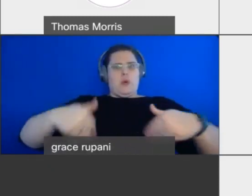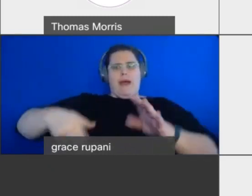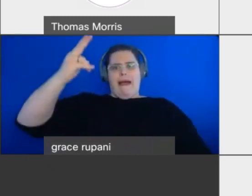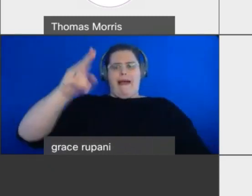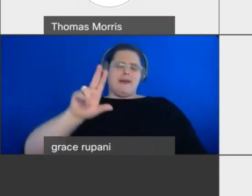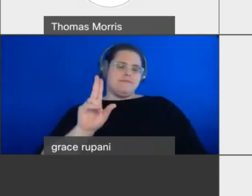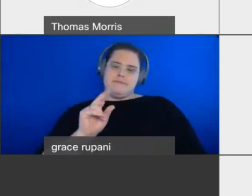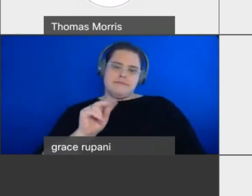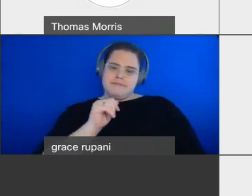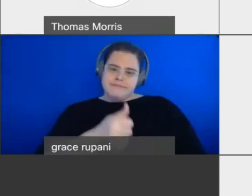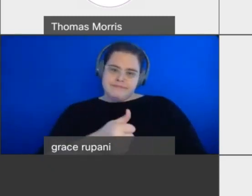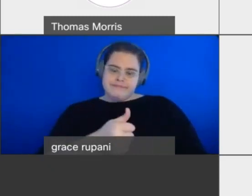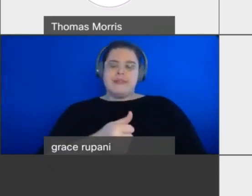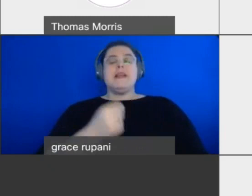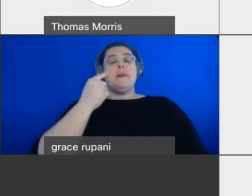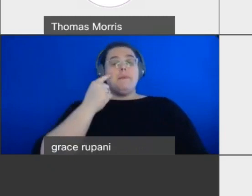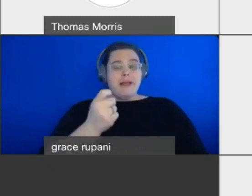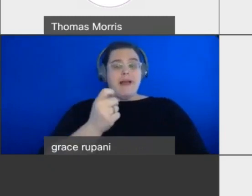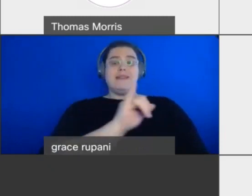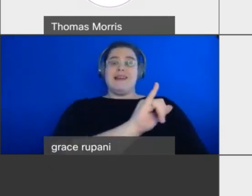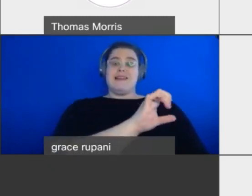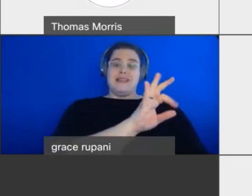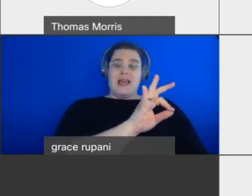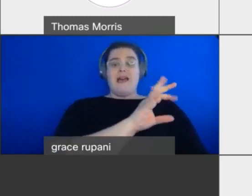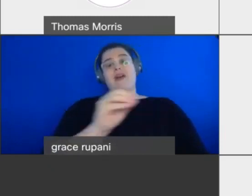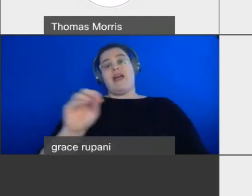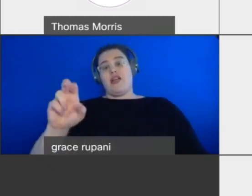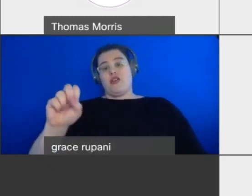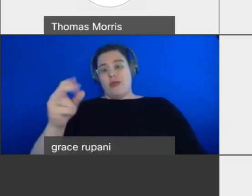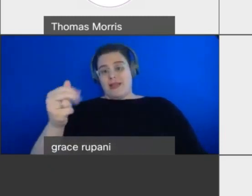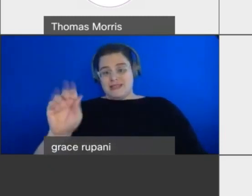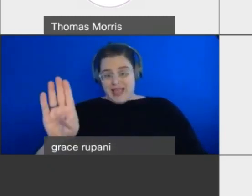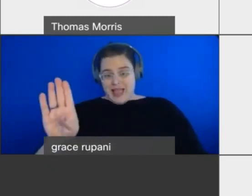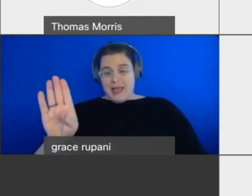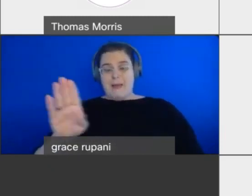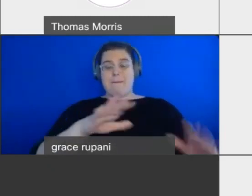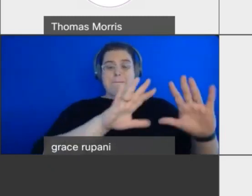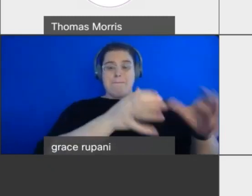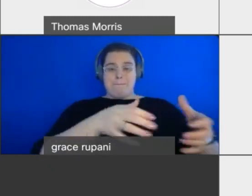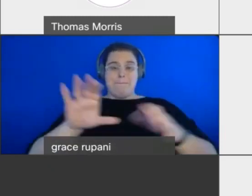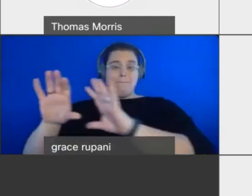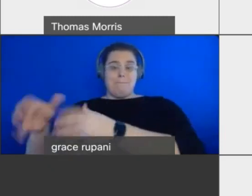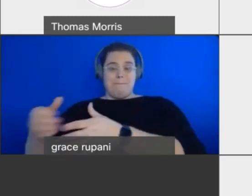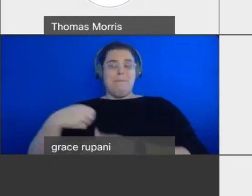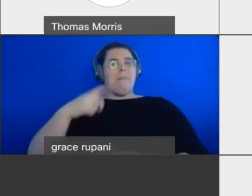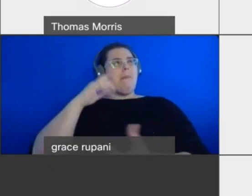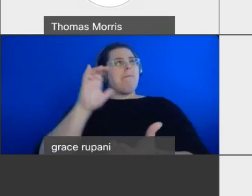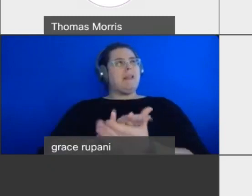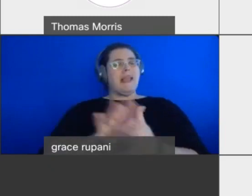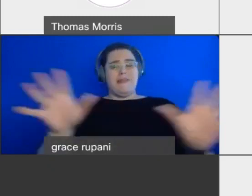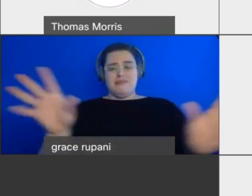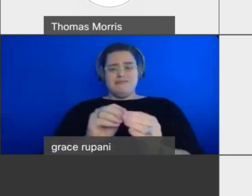in intermediate care facility and residential habilitation, I believe the percentage was 85% of people in